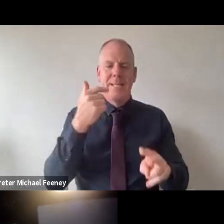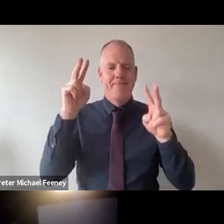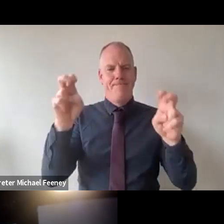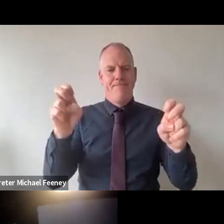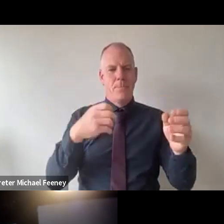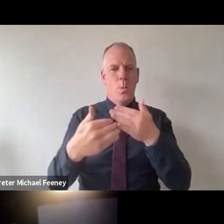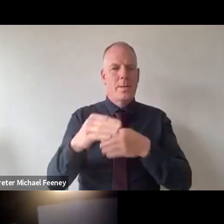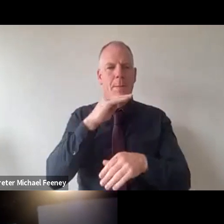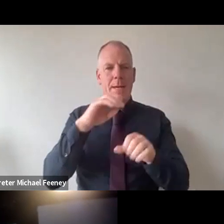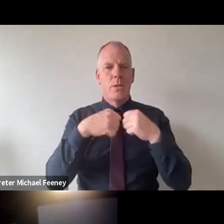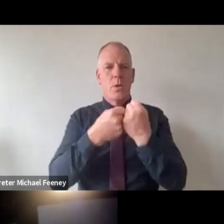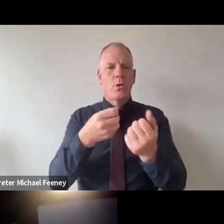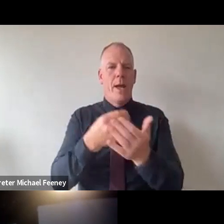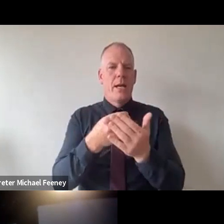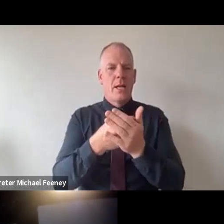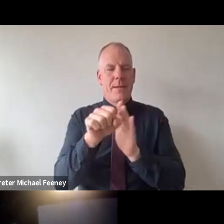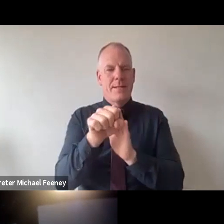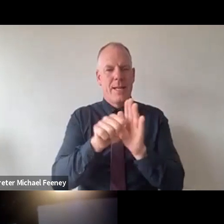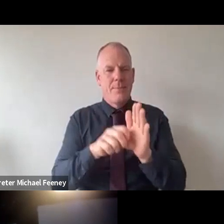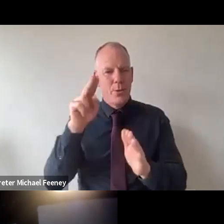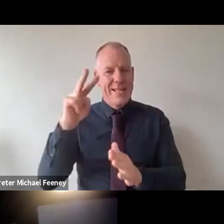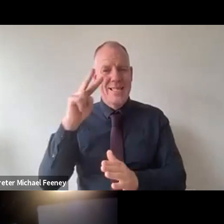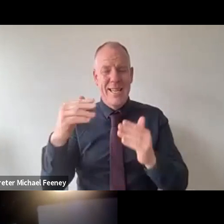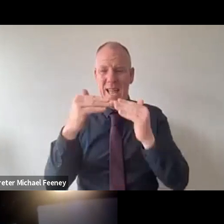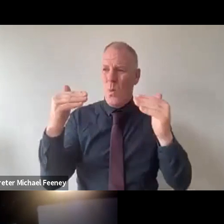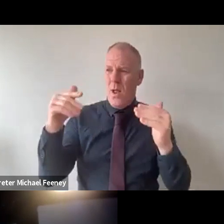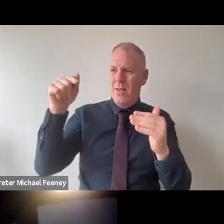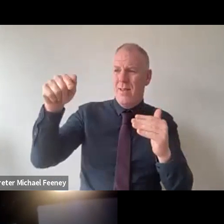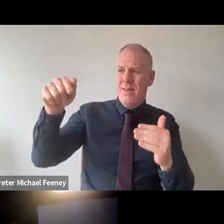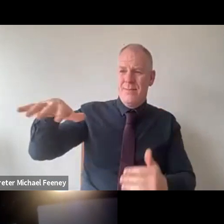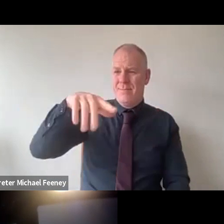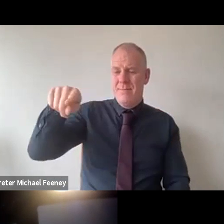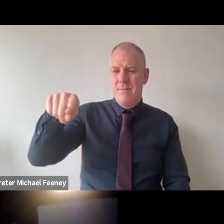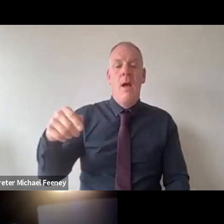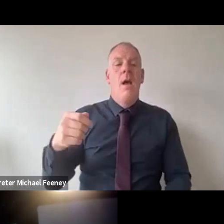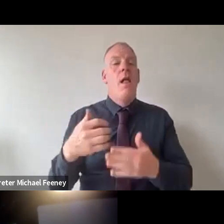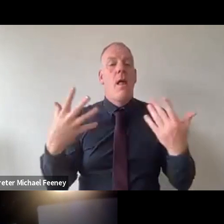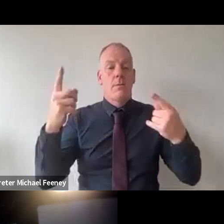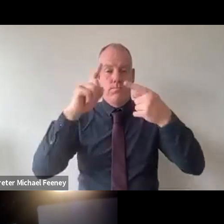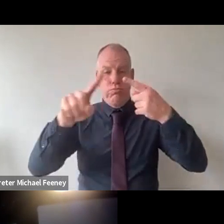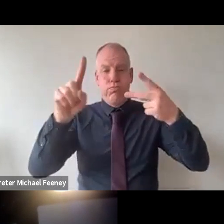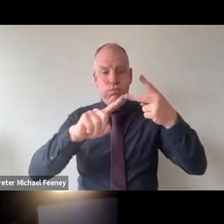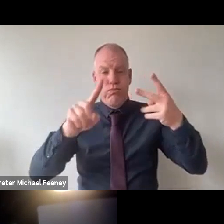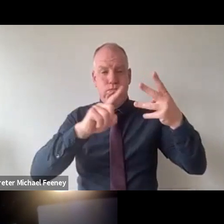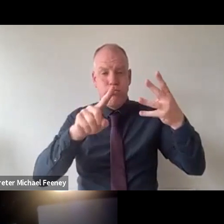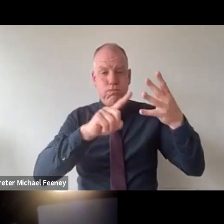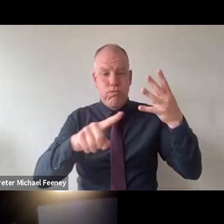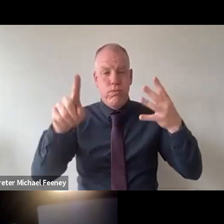socioeconomic status. We see that in the Equality Bill, many different factors are